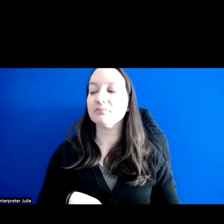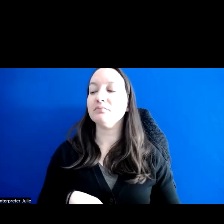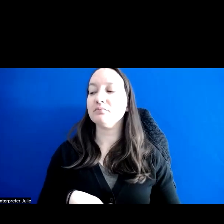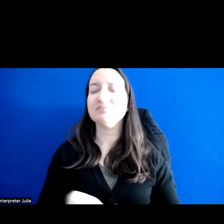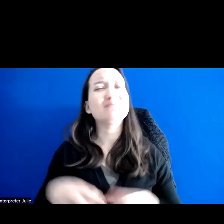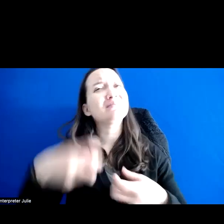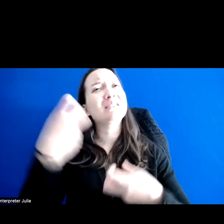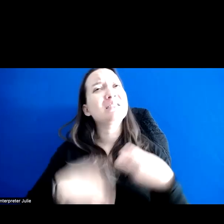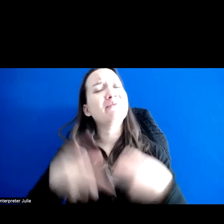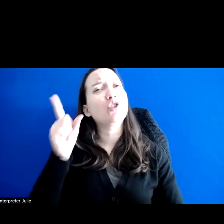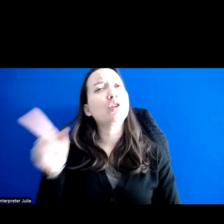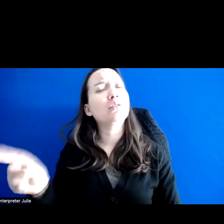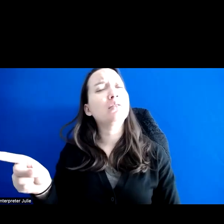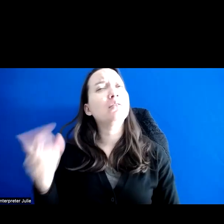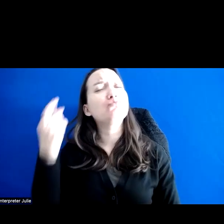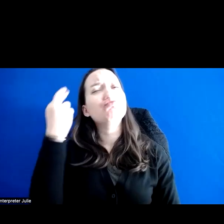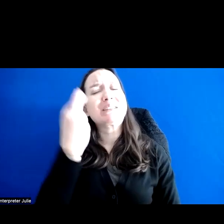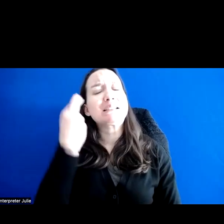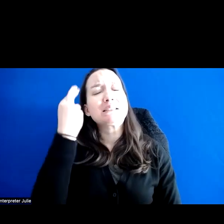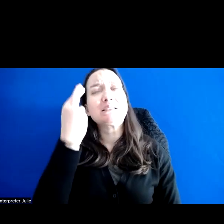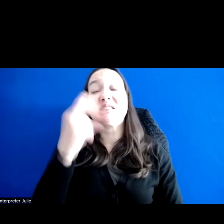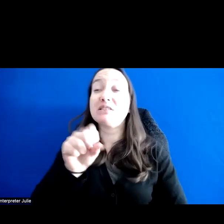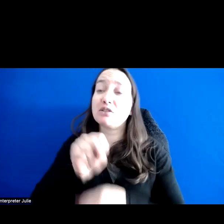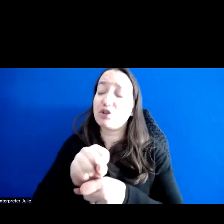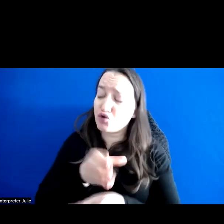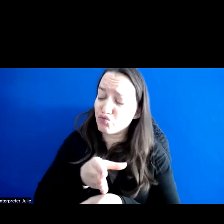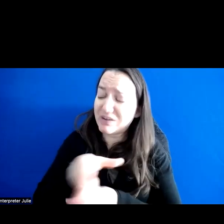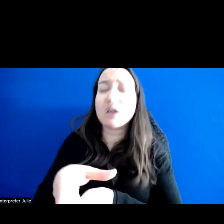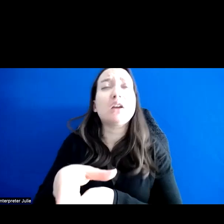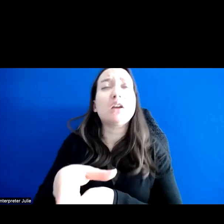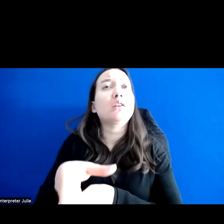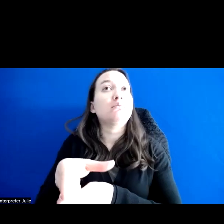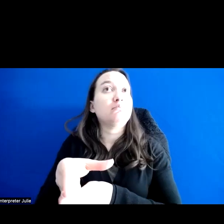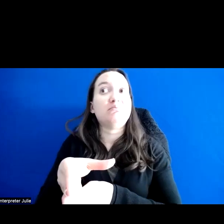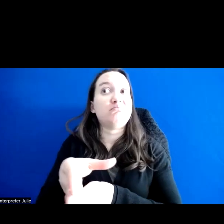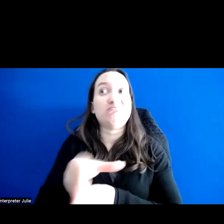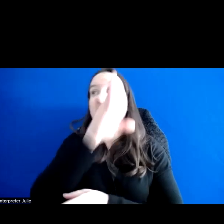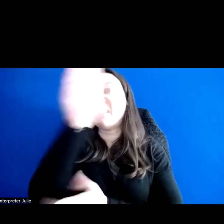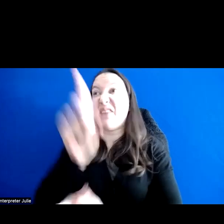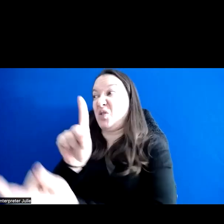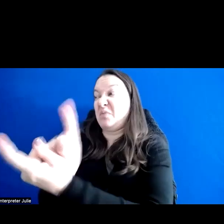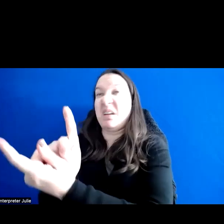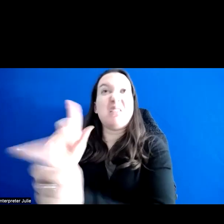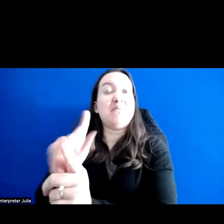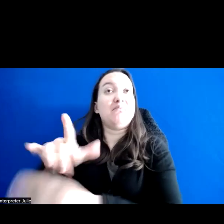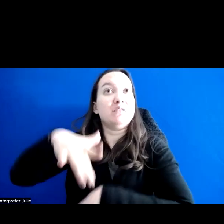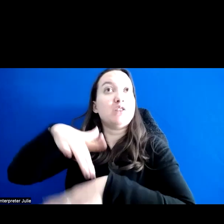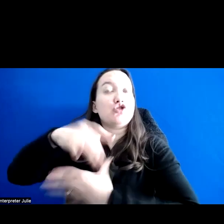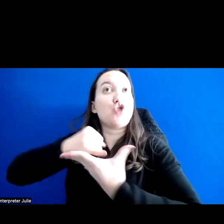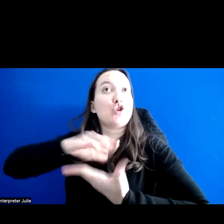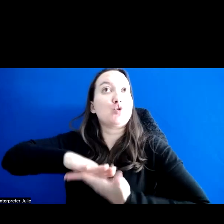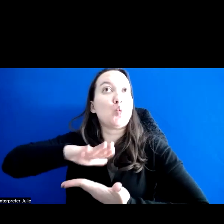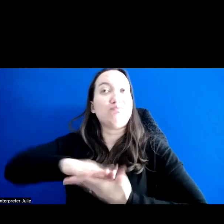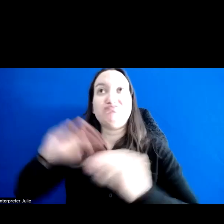And it was hard for her because she'd had a career in which she'd never met anyone who'd been to art school. She didn't have